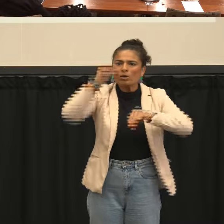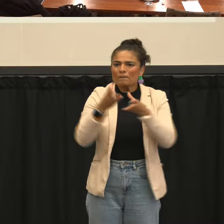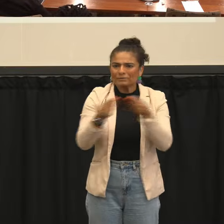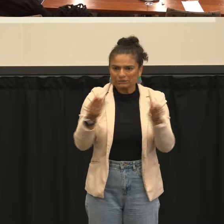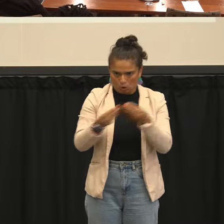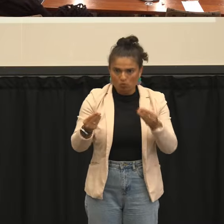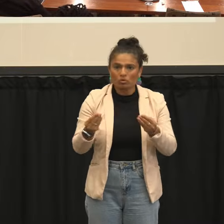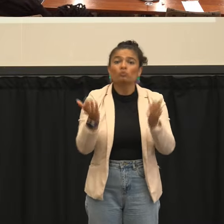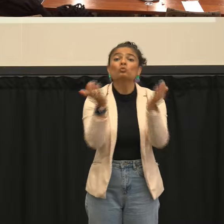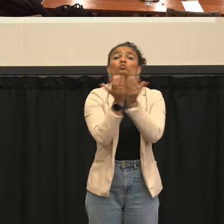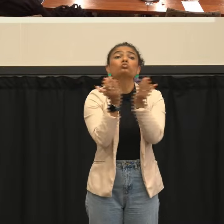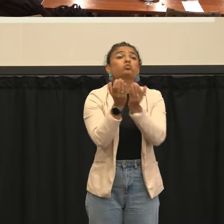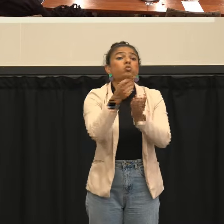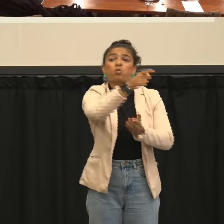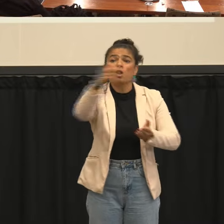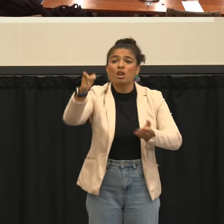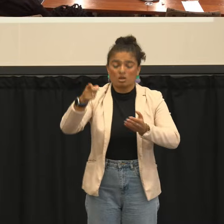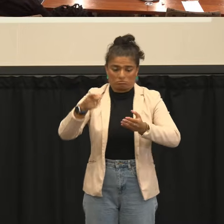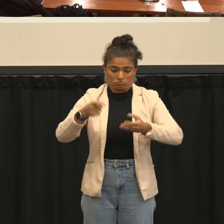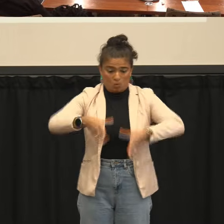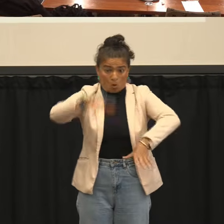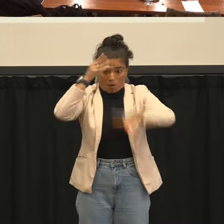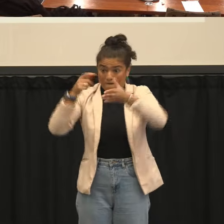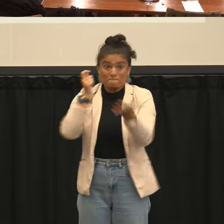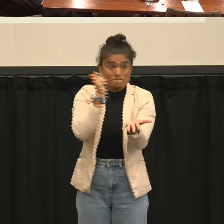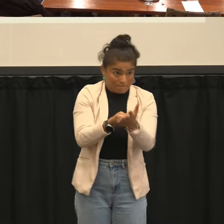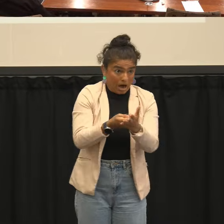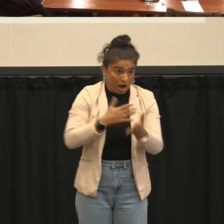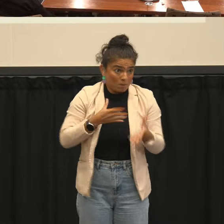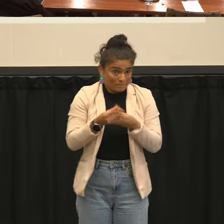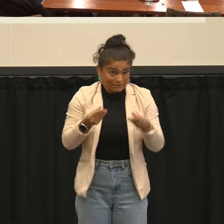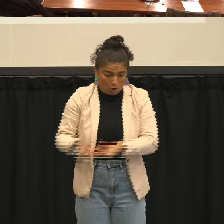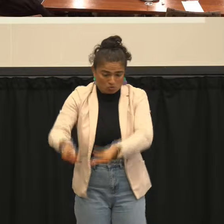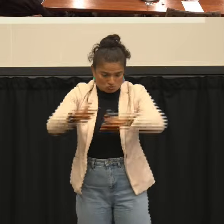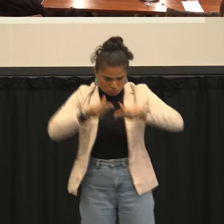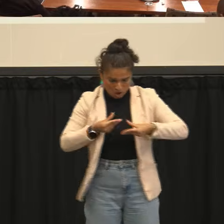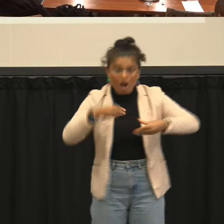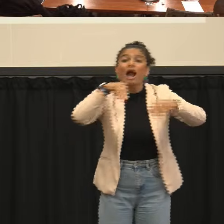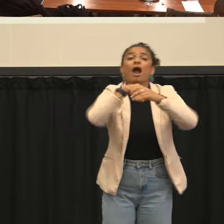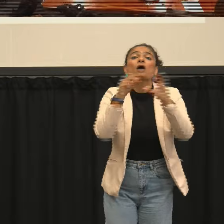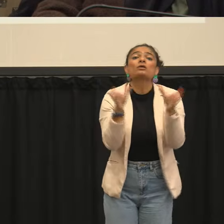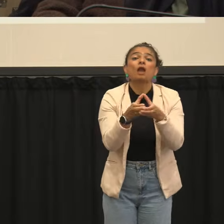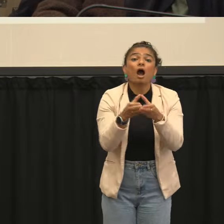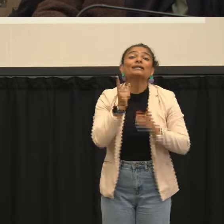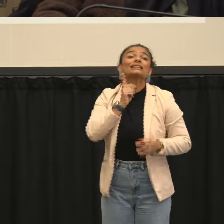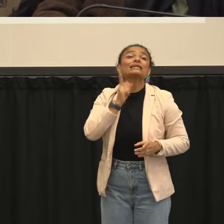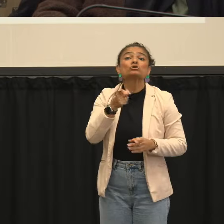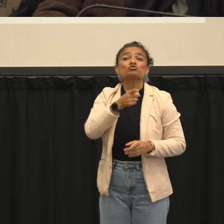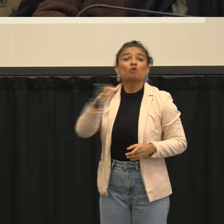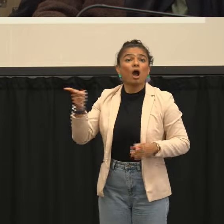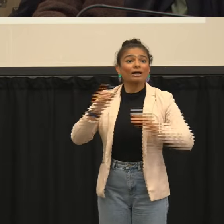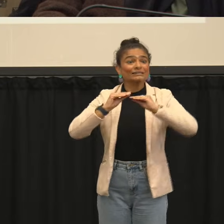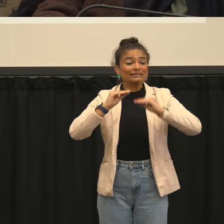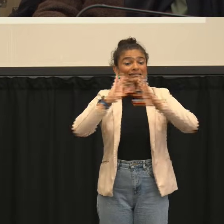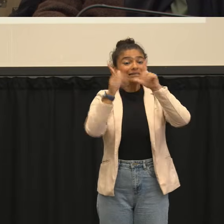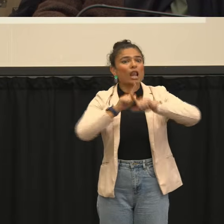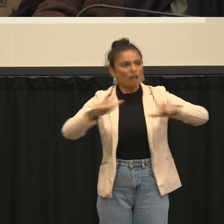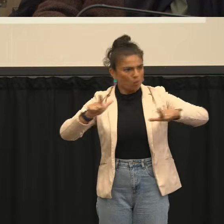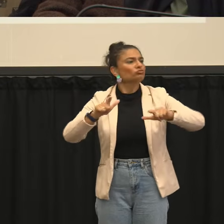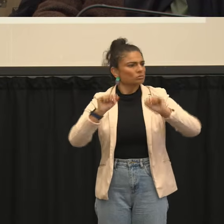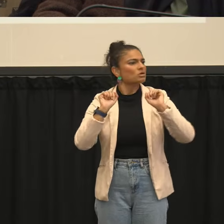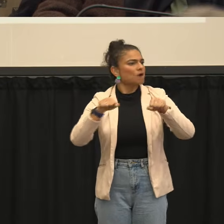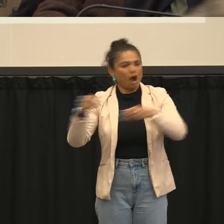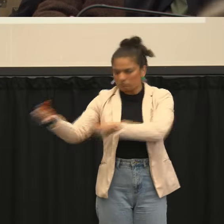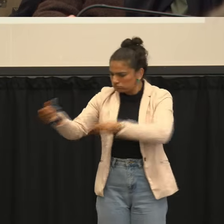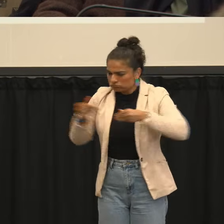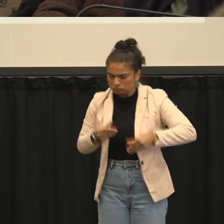We have developed SASL LTSM, learning, teaching, support material, so that schools will buy our material and the teachers